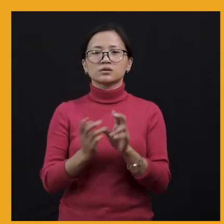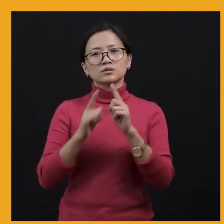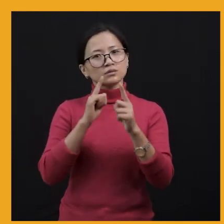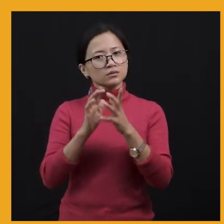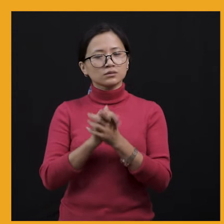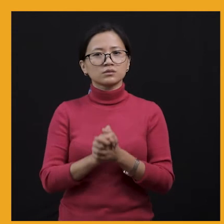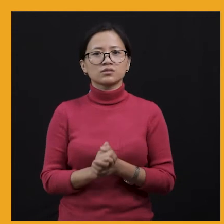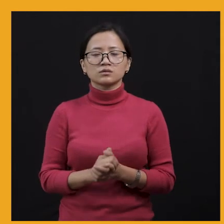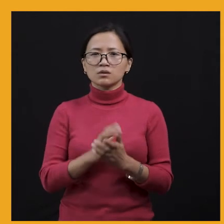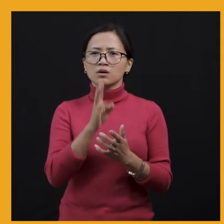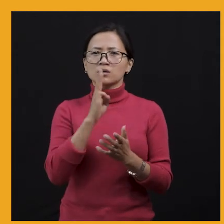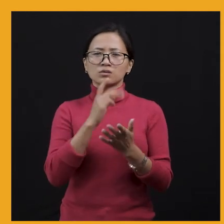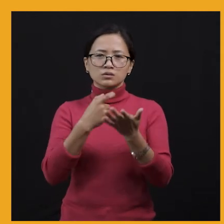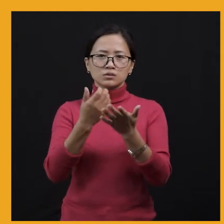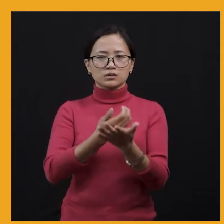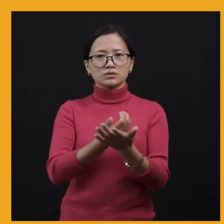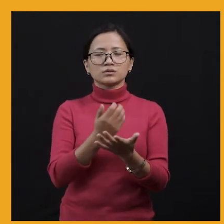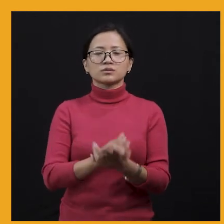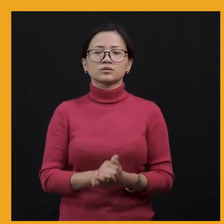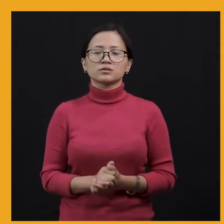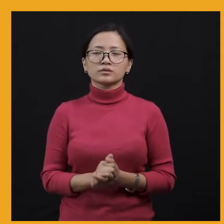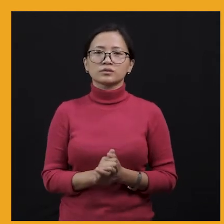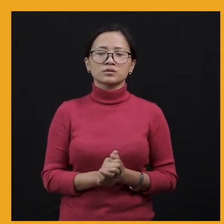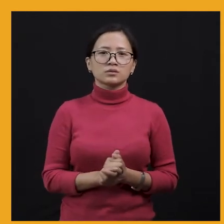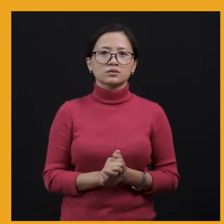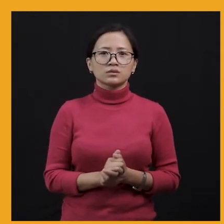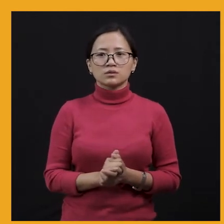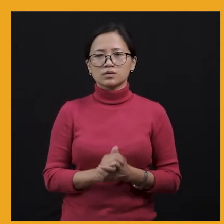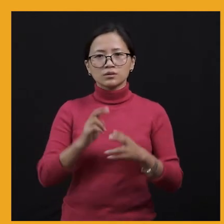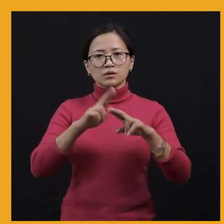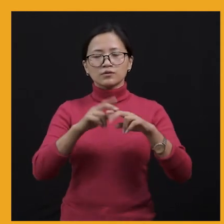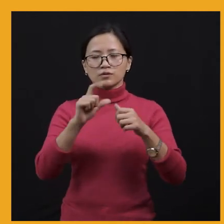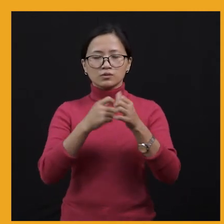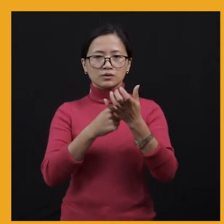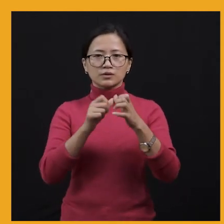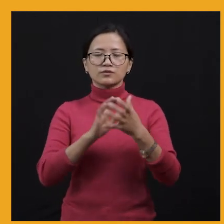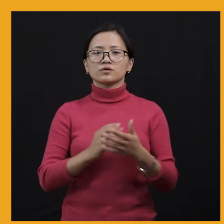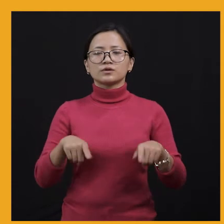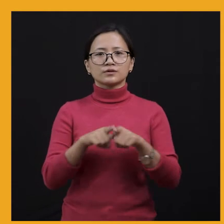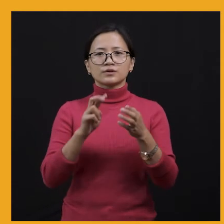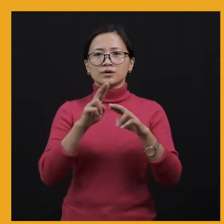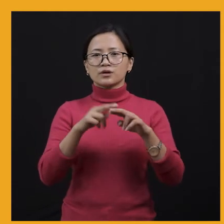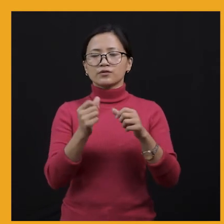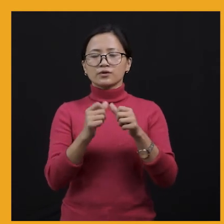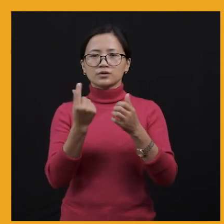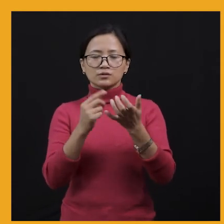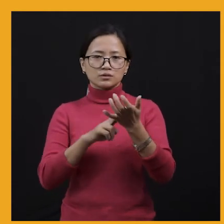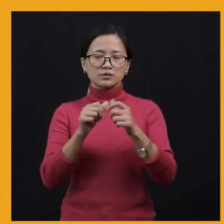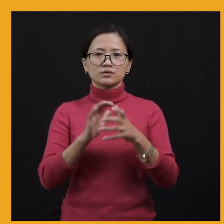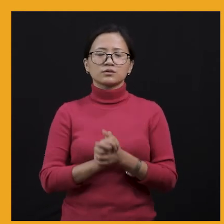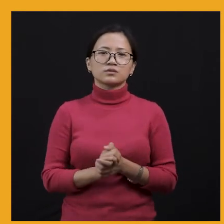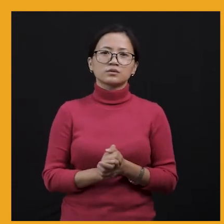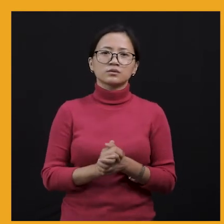discussed about water resources, we have discussed about the flora and fauna, right?